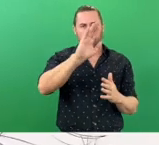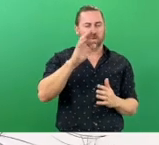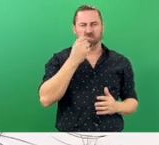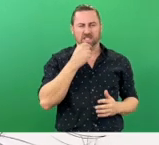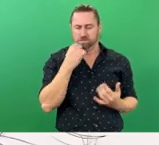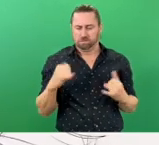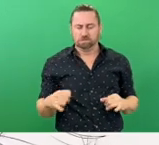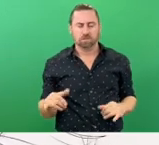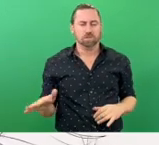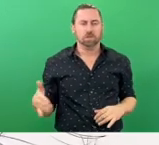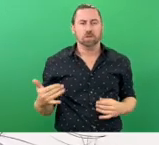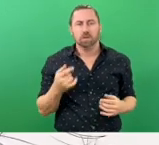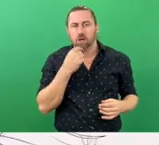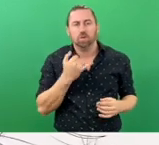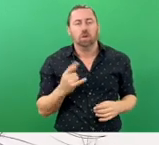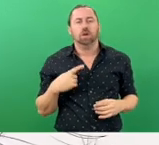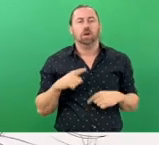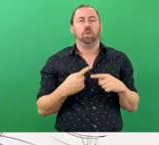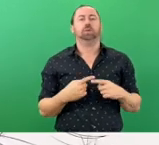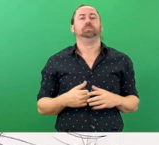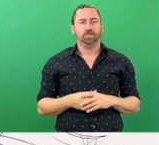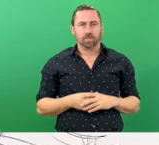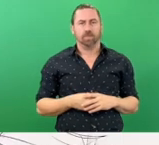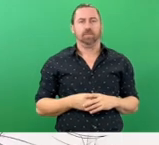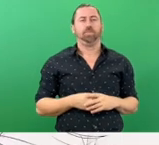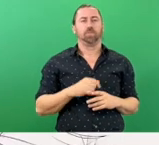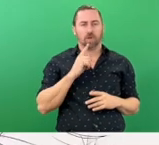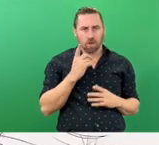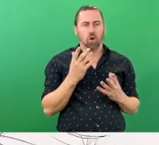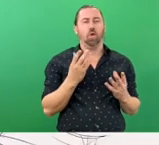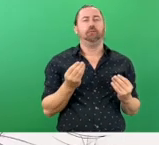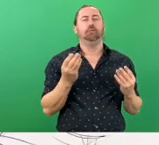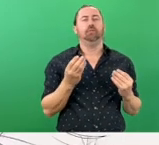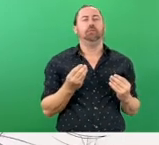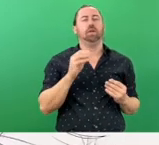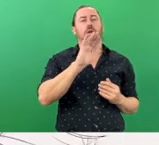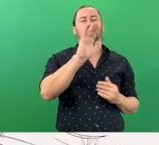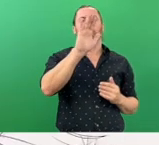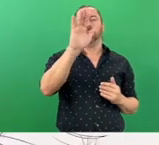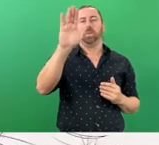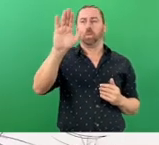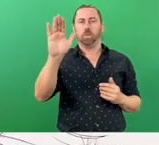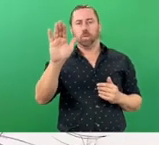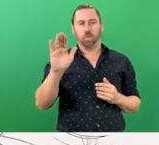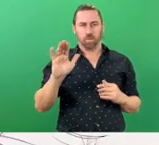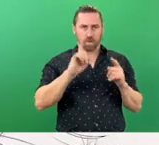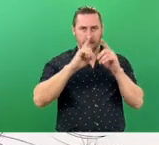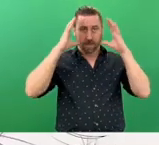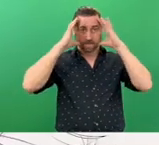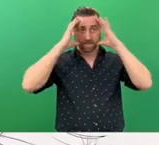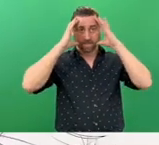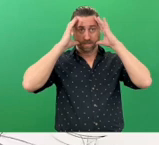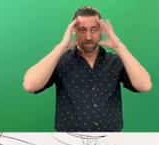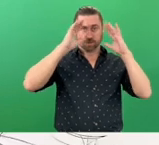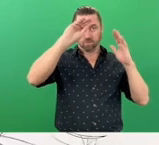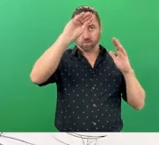that pencil's not broad enough. There we go. Okay. In a really, really soft shape. So I'm seeing my overall head